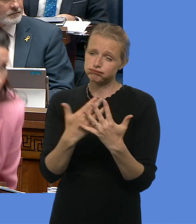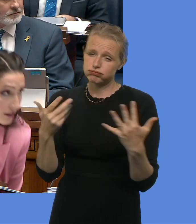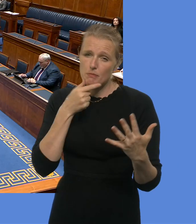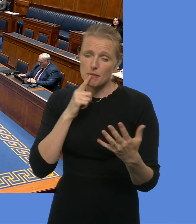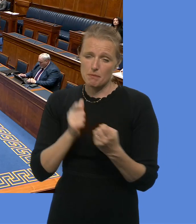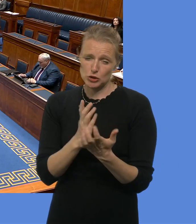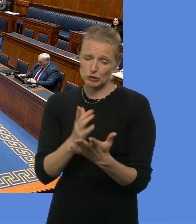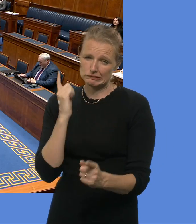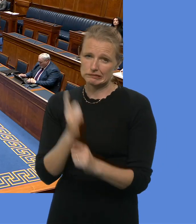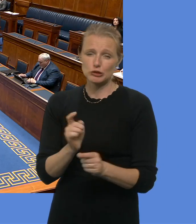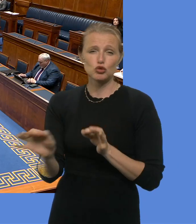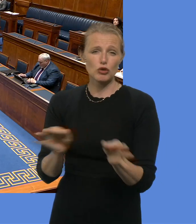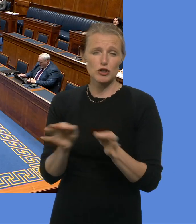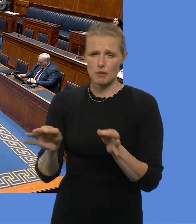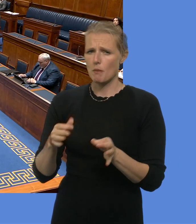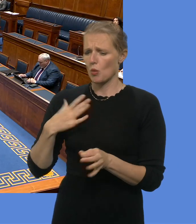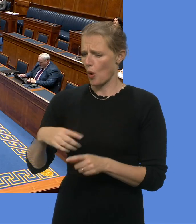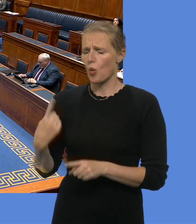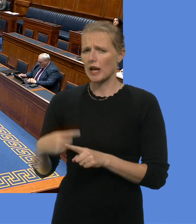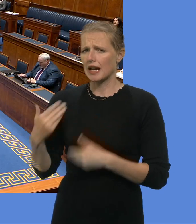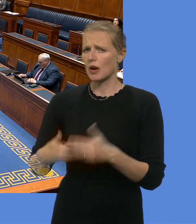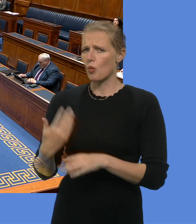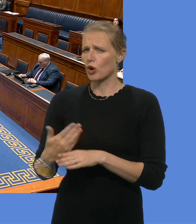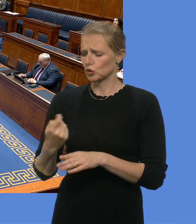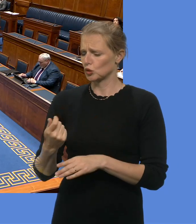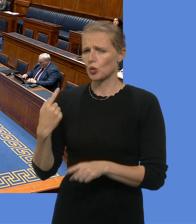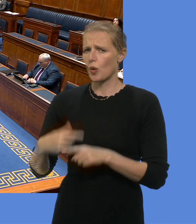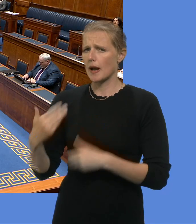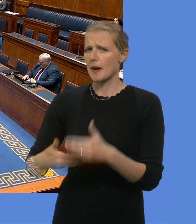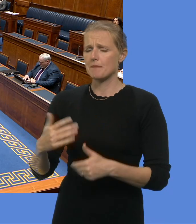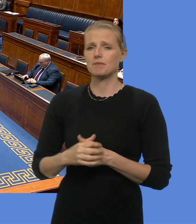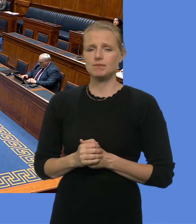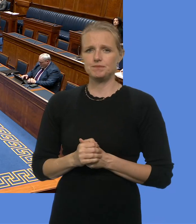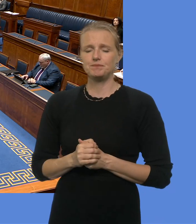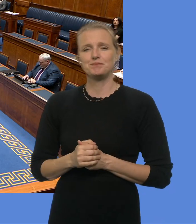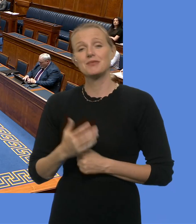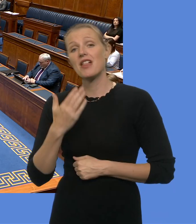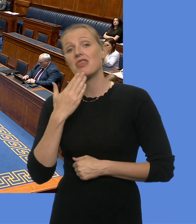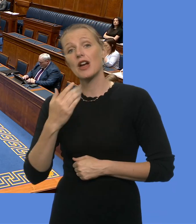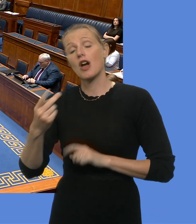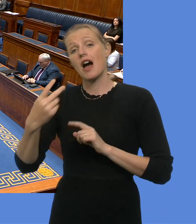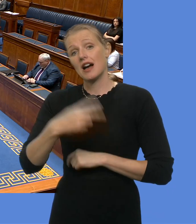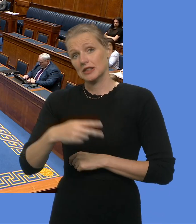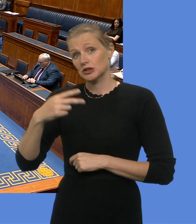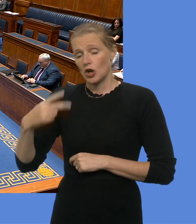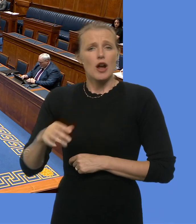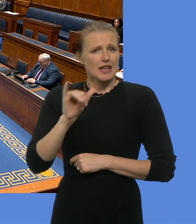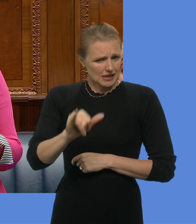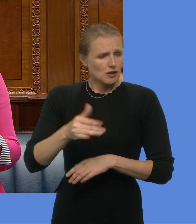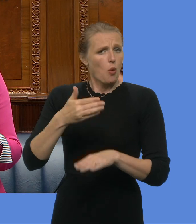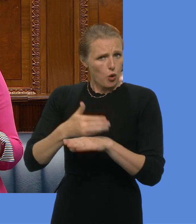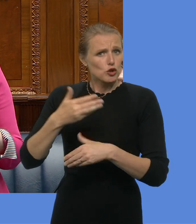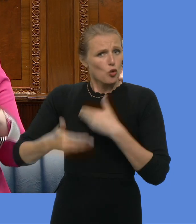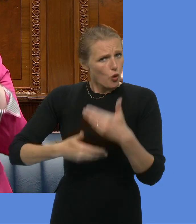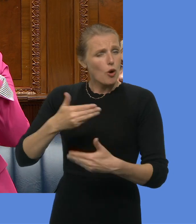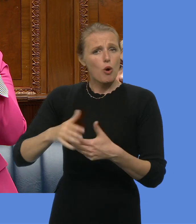can. Deborah Erskine. Thank you, Mr. Speaker, and I thank the Deputy First Minister for answers so far. Work is happening, and work is happening